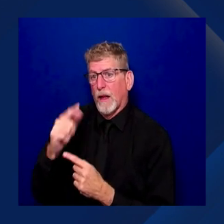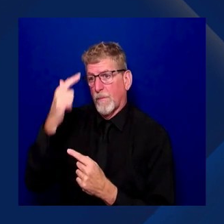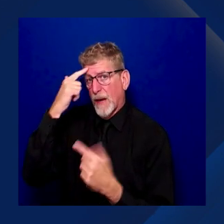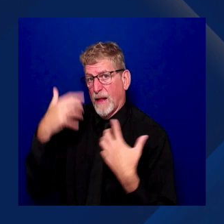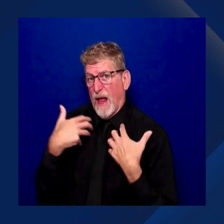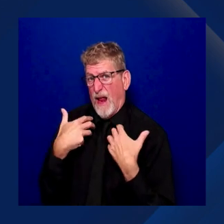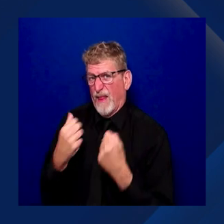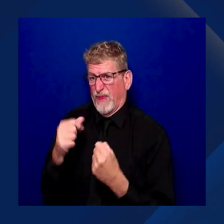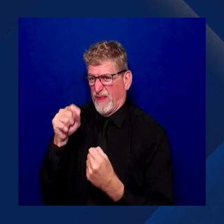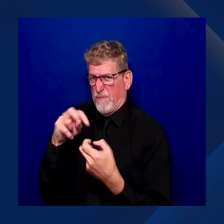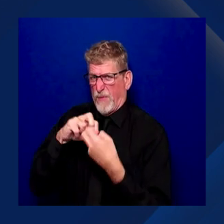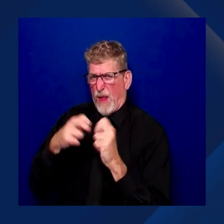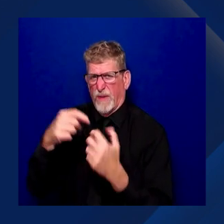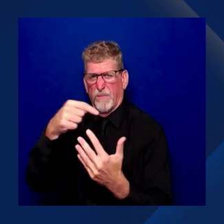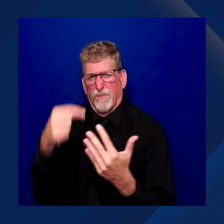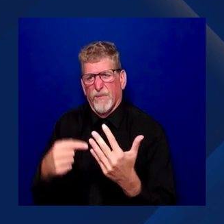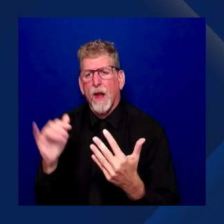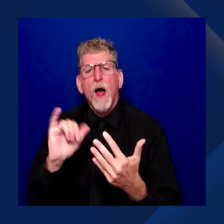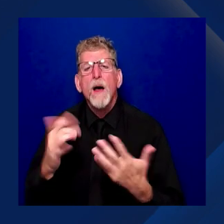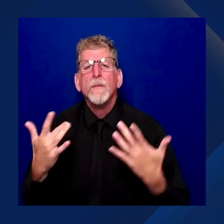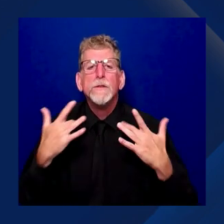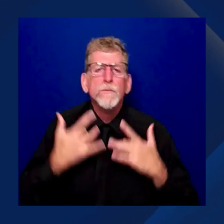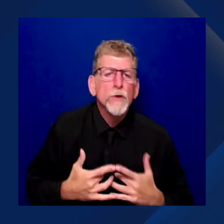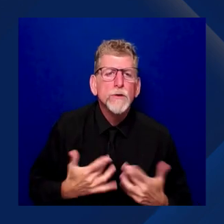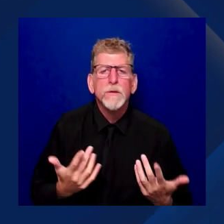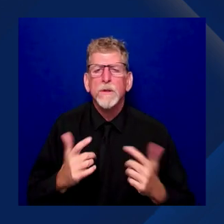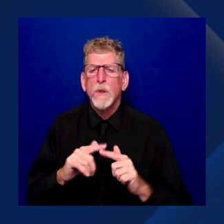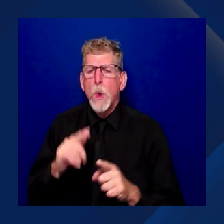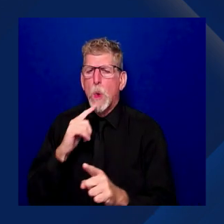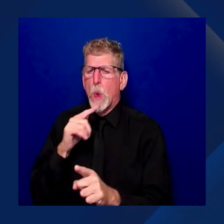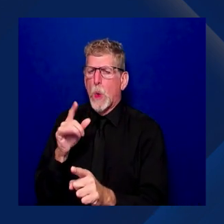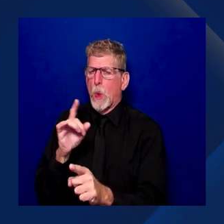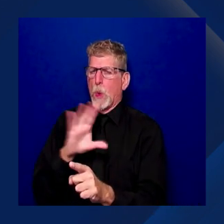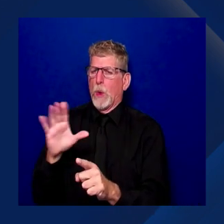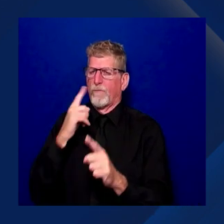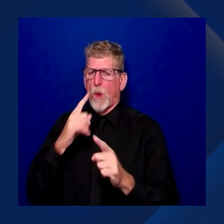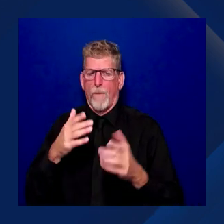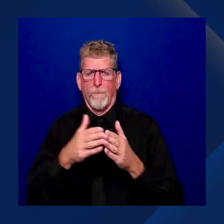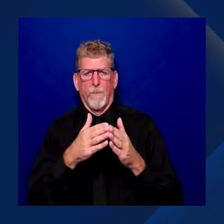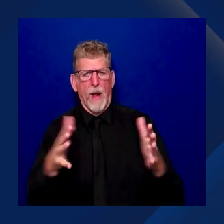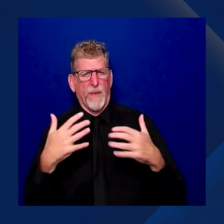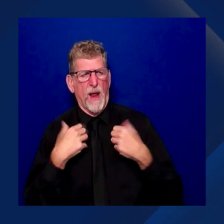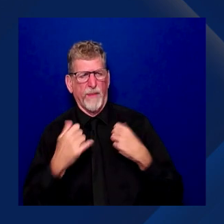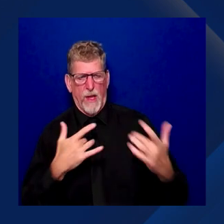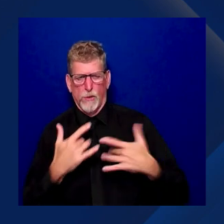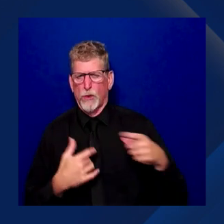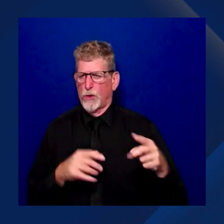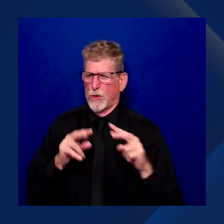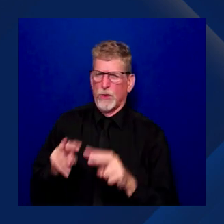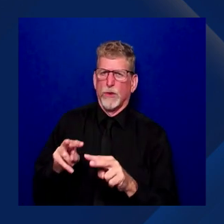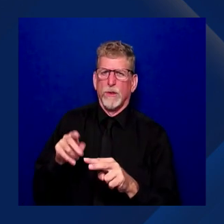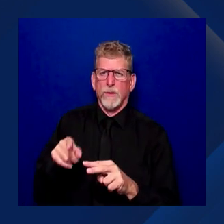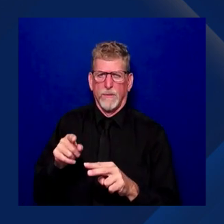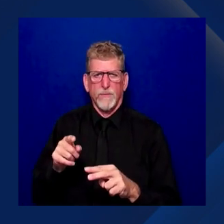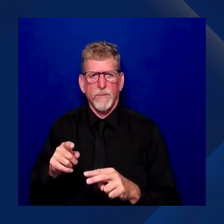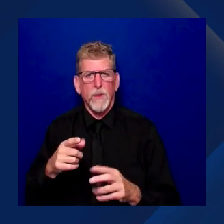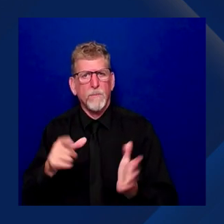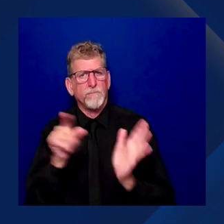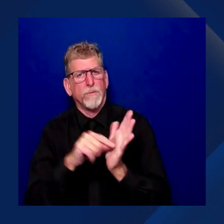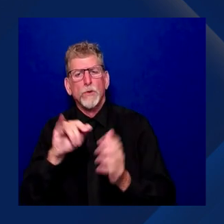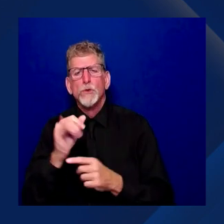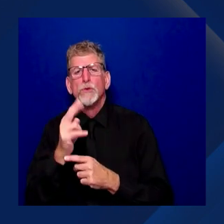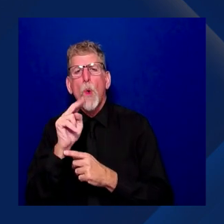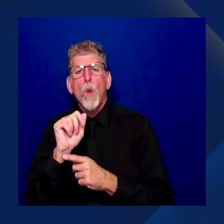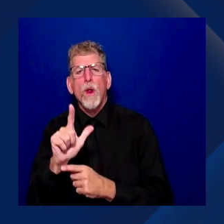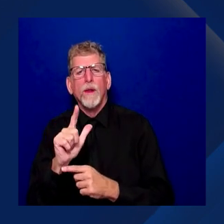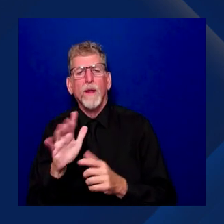of concern. Now, according to a study in the American Journal of Preventive Medicine, mental health conditions such as